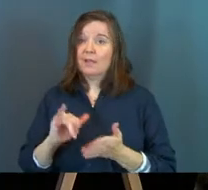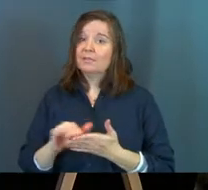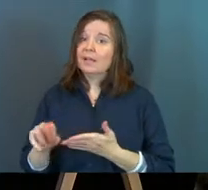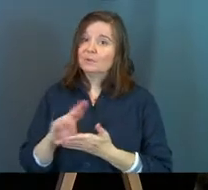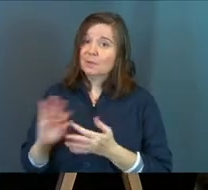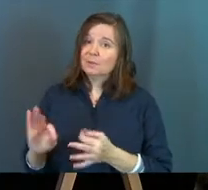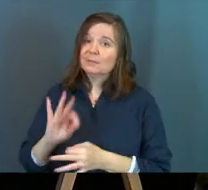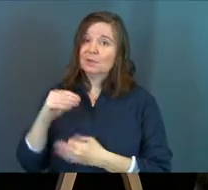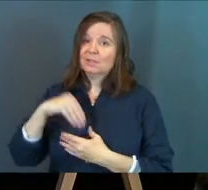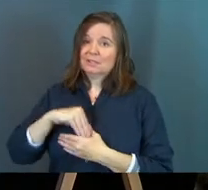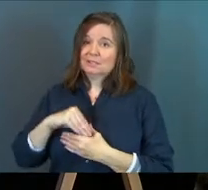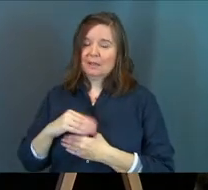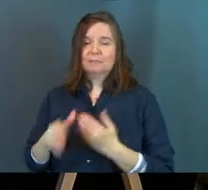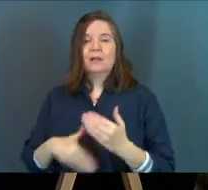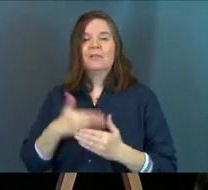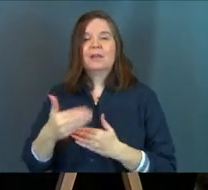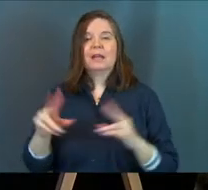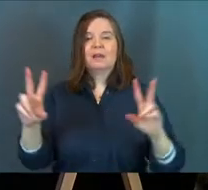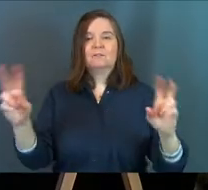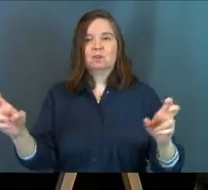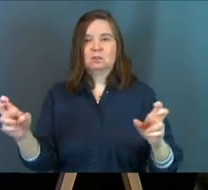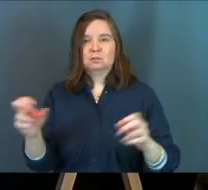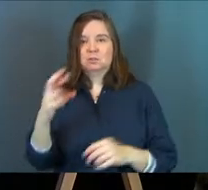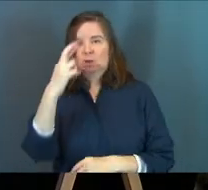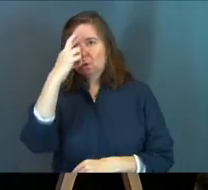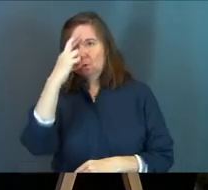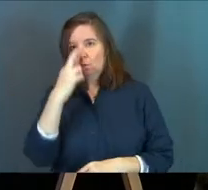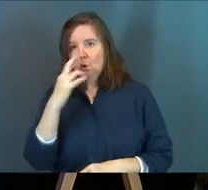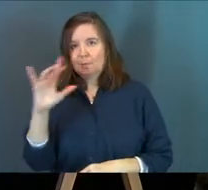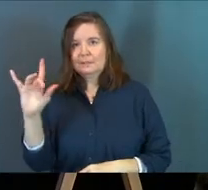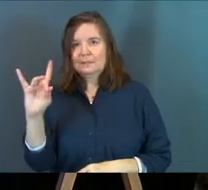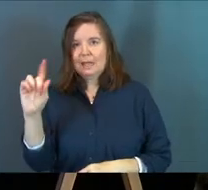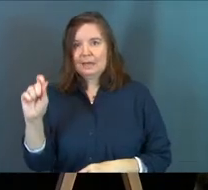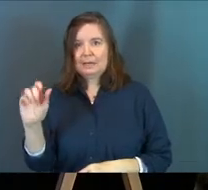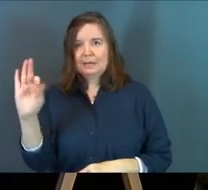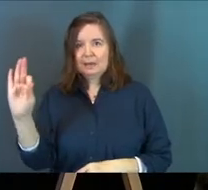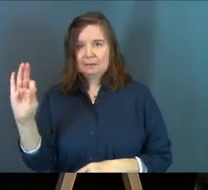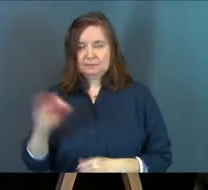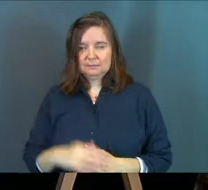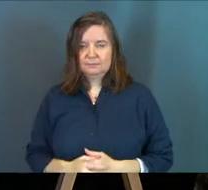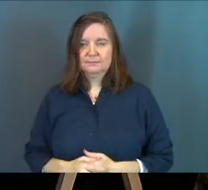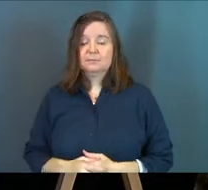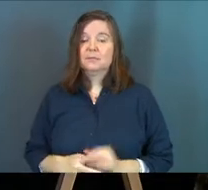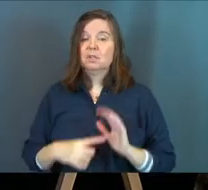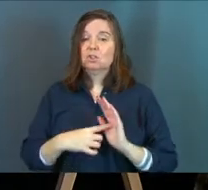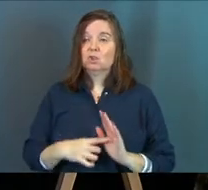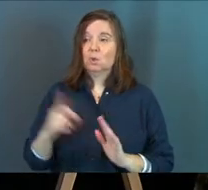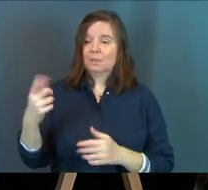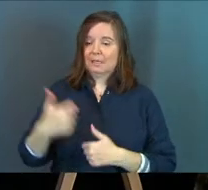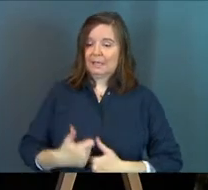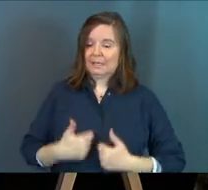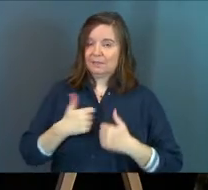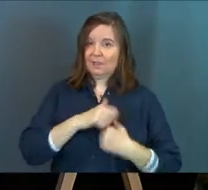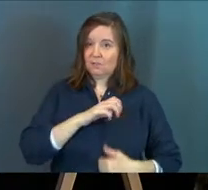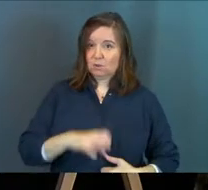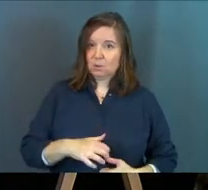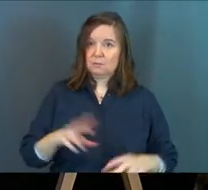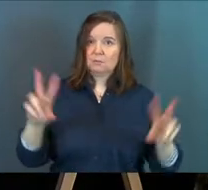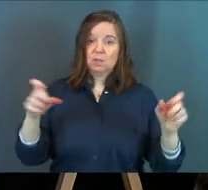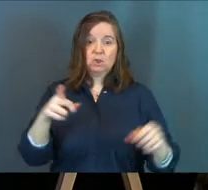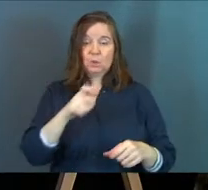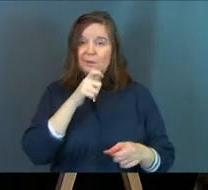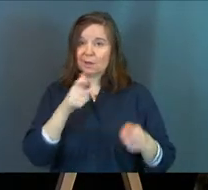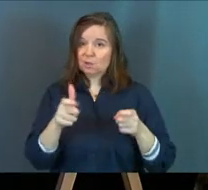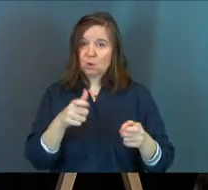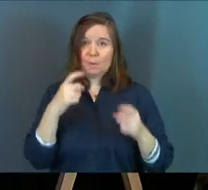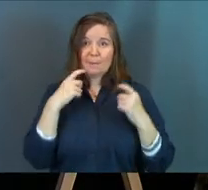the Holy Spirit inside you. Next verse is Romans 8, verse 9. And it shows that he lives in every Christian. But you are not controlled